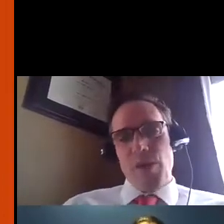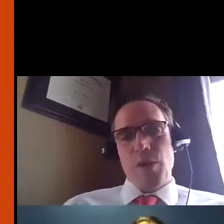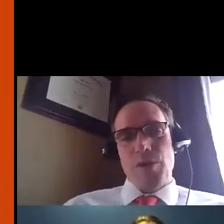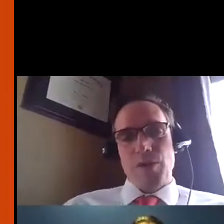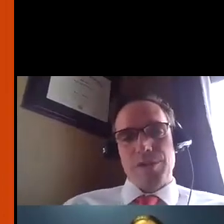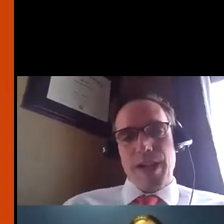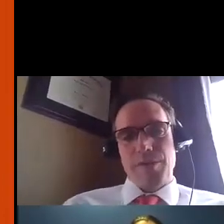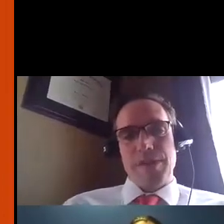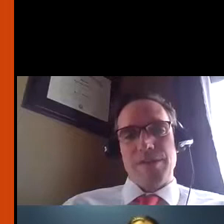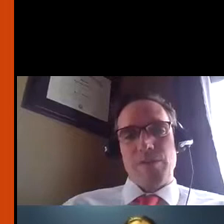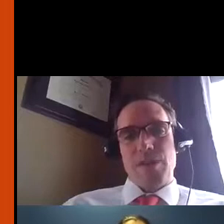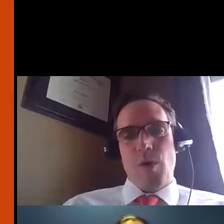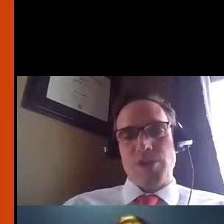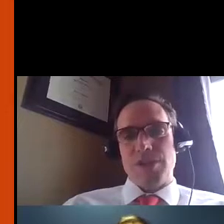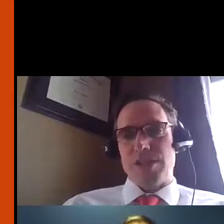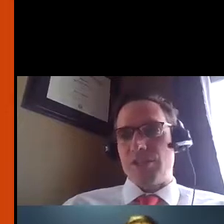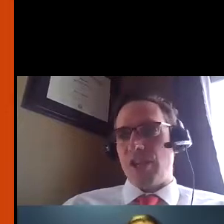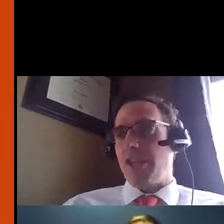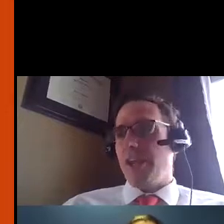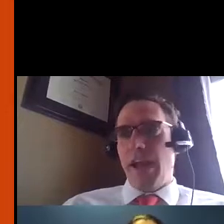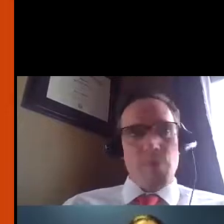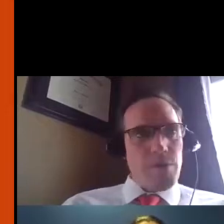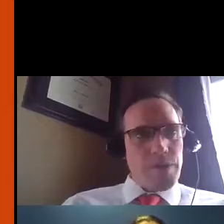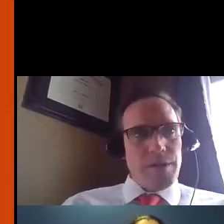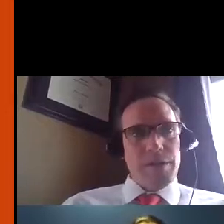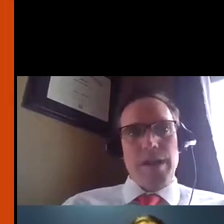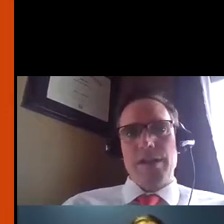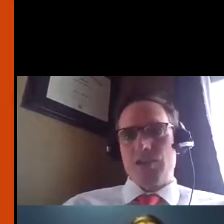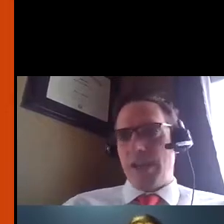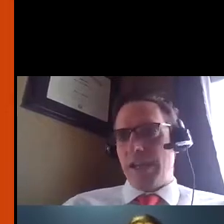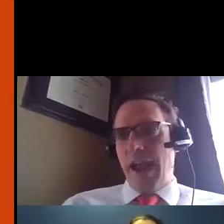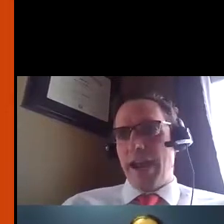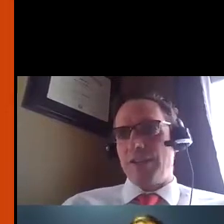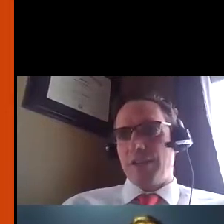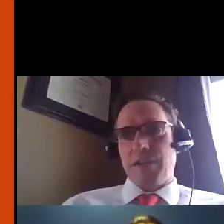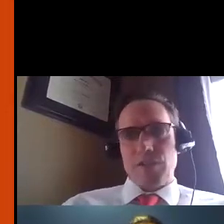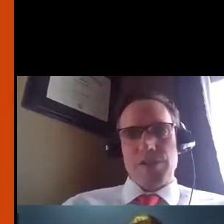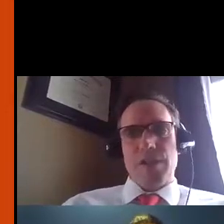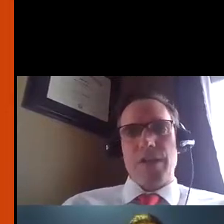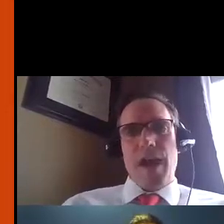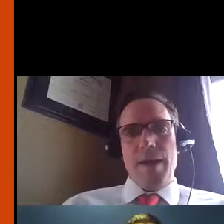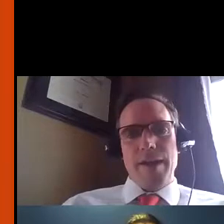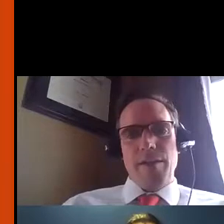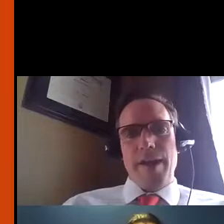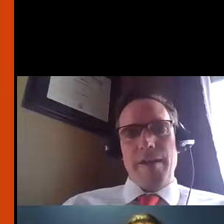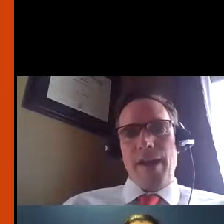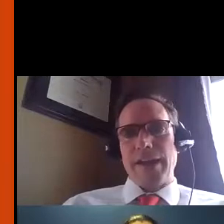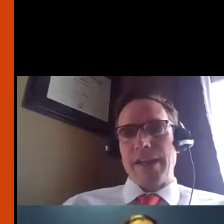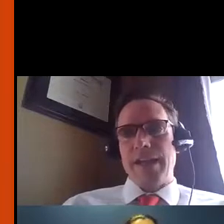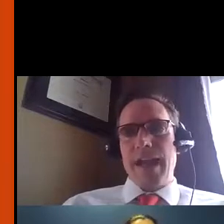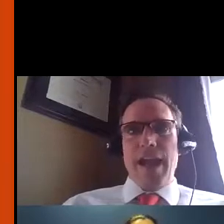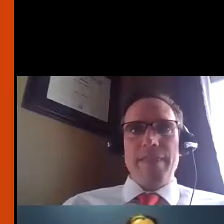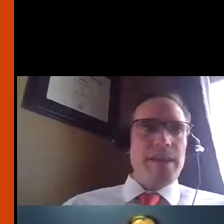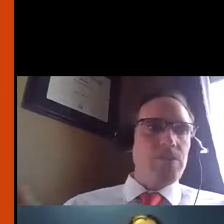us were together in meetings in Washington, D.C. And we were literally shaking hands and conversing,